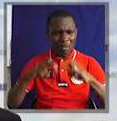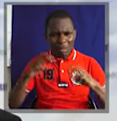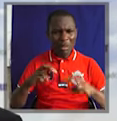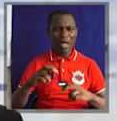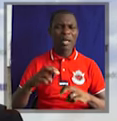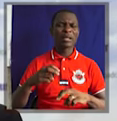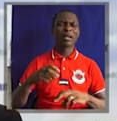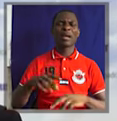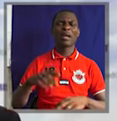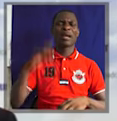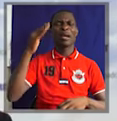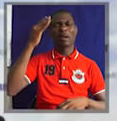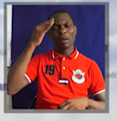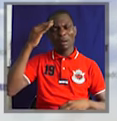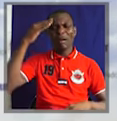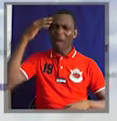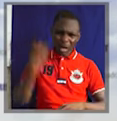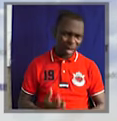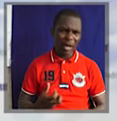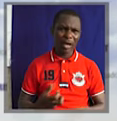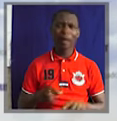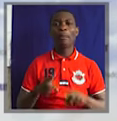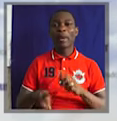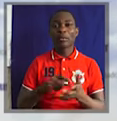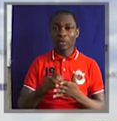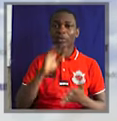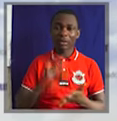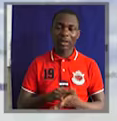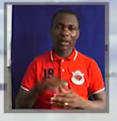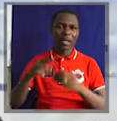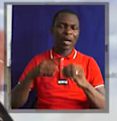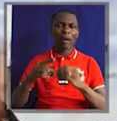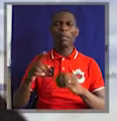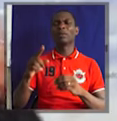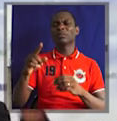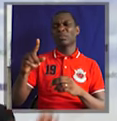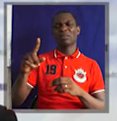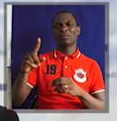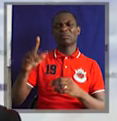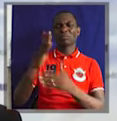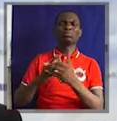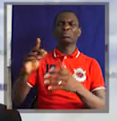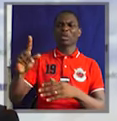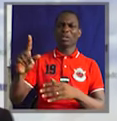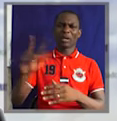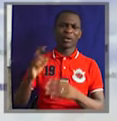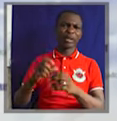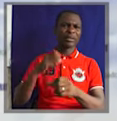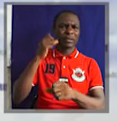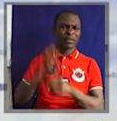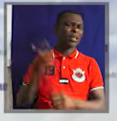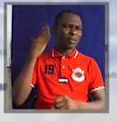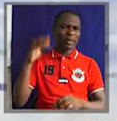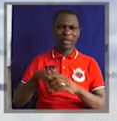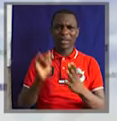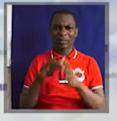sɛ wobɛhunu. Na mmom na nokorɛ a ɛwɔ mu ne sɛ some hundreds of years back ɛwɔ saa